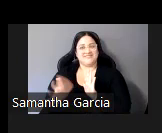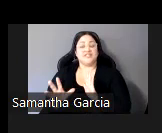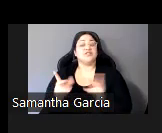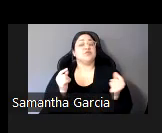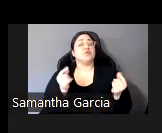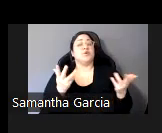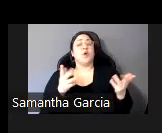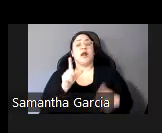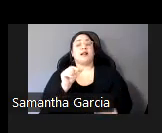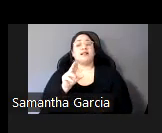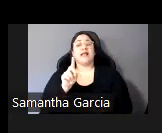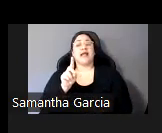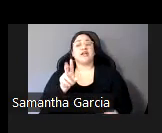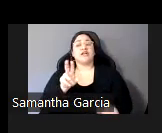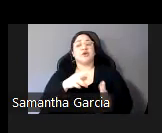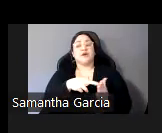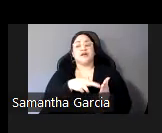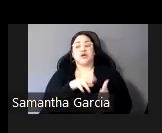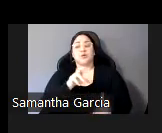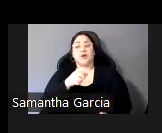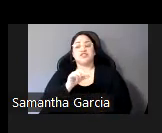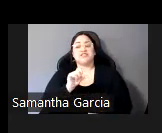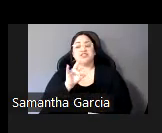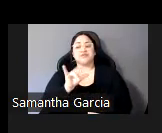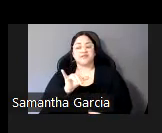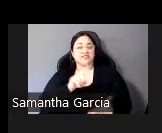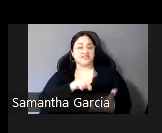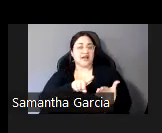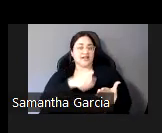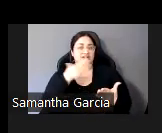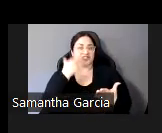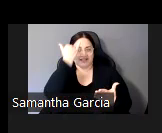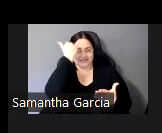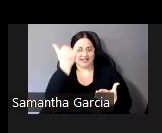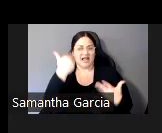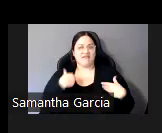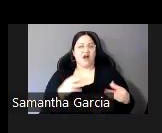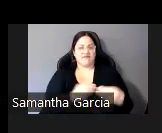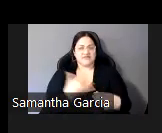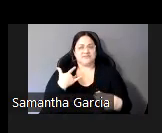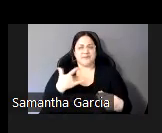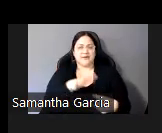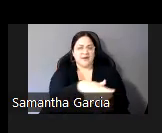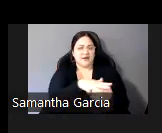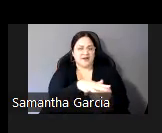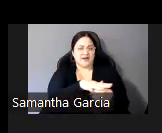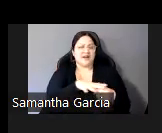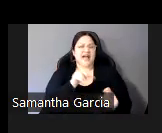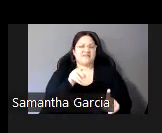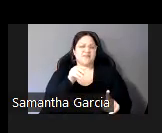be done online for just a minimal fee, but it's a great place to start to check to see if you have any liens on your